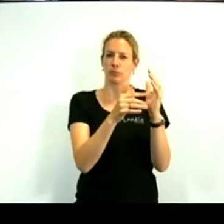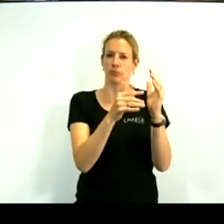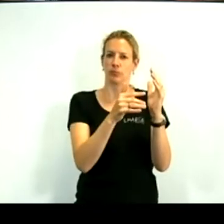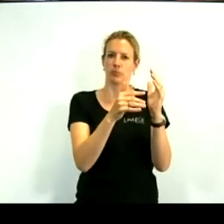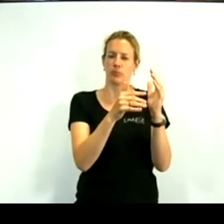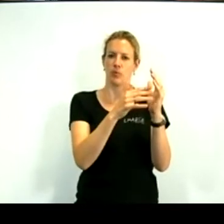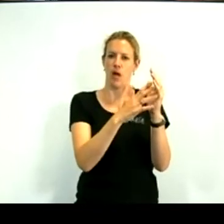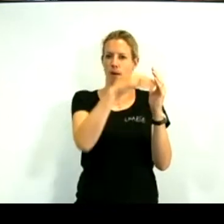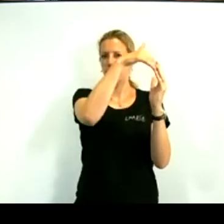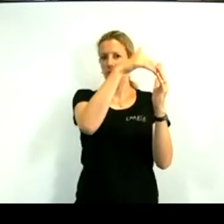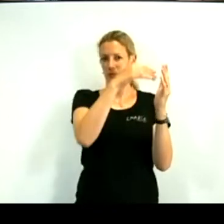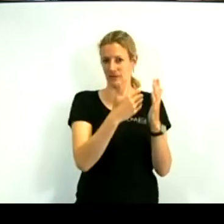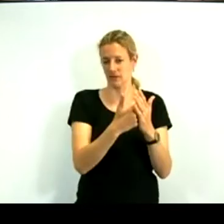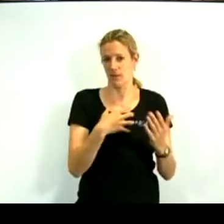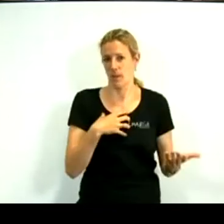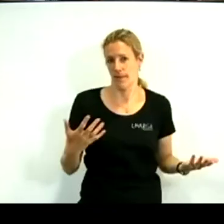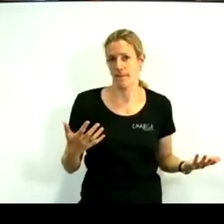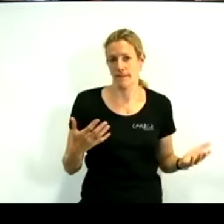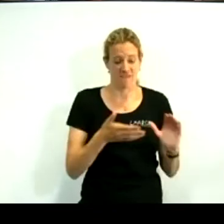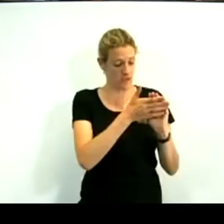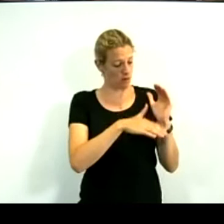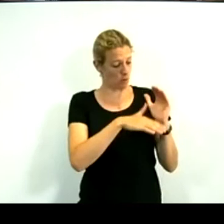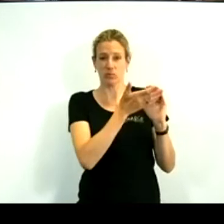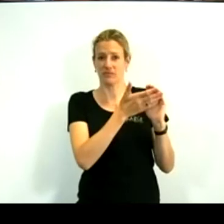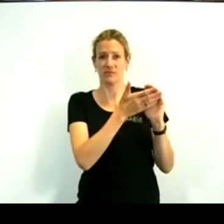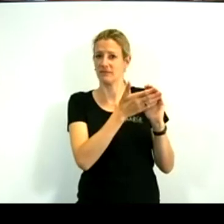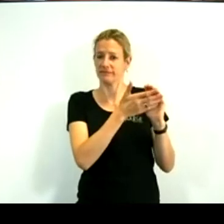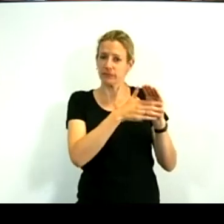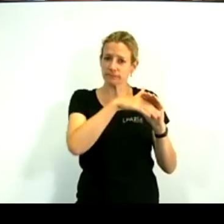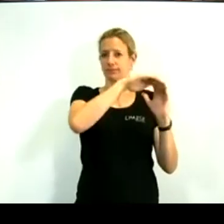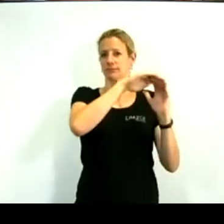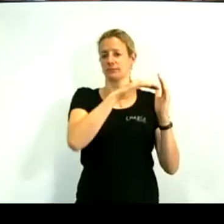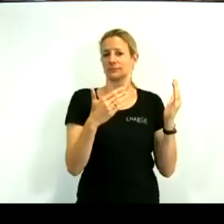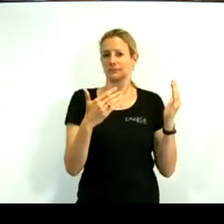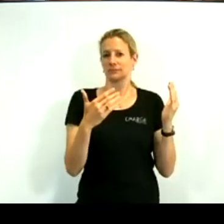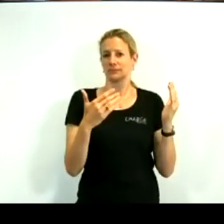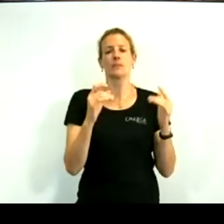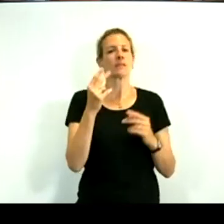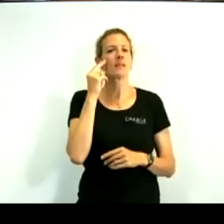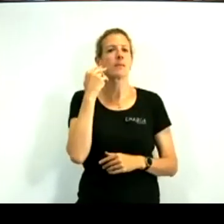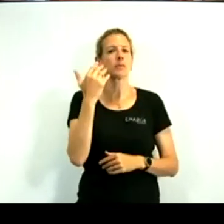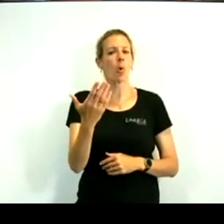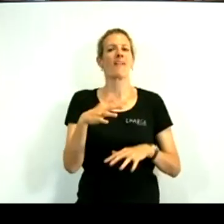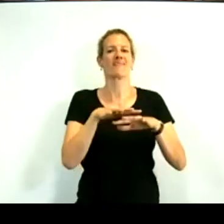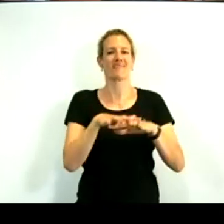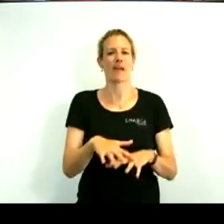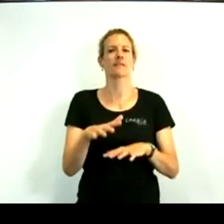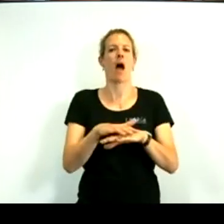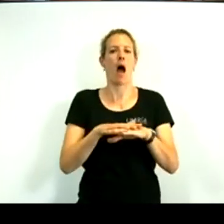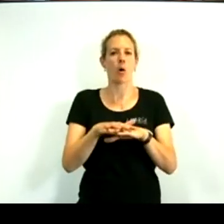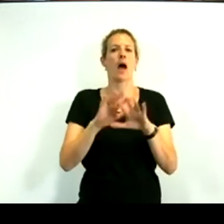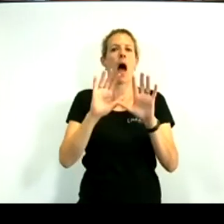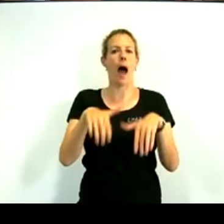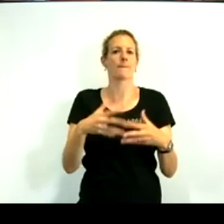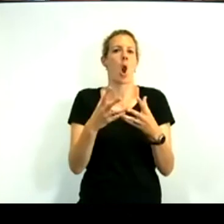the back of the eye, and it's known as a retinal detachment. Now, there's no pain involved. There are no pain receptors